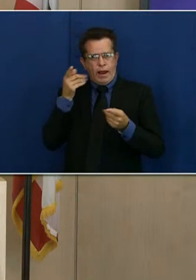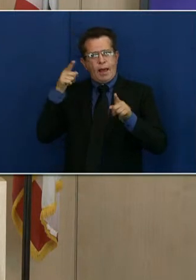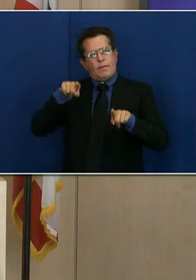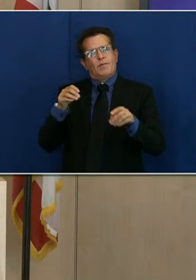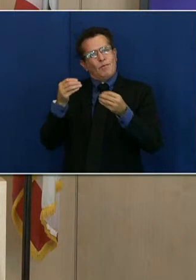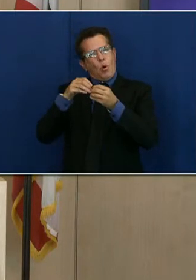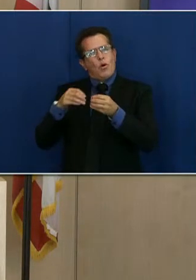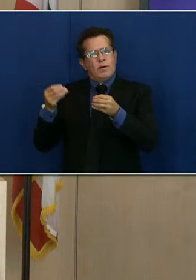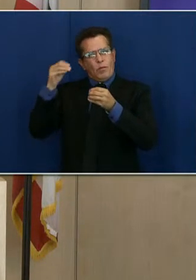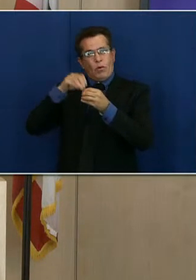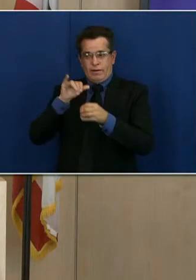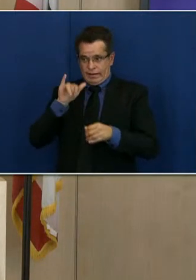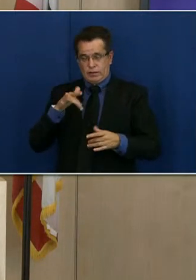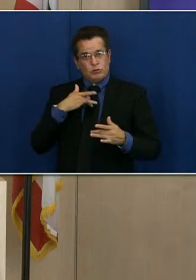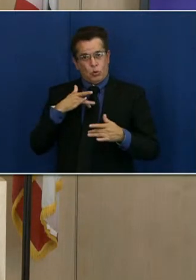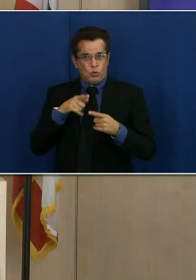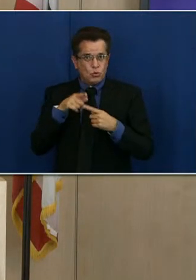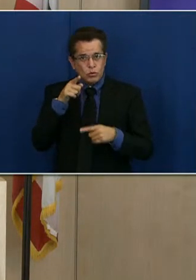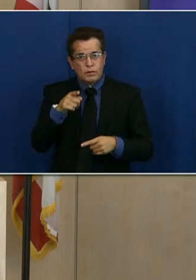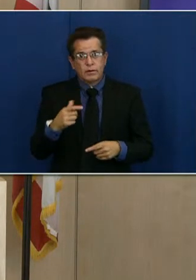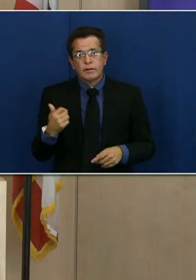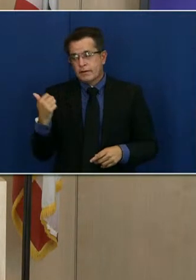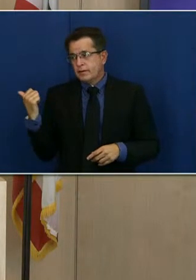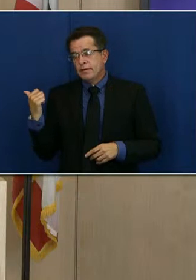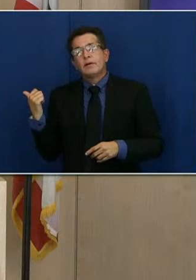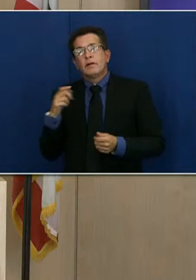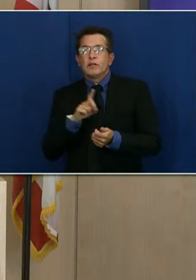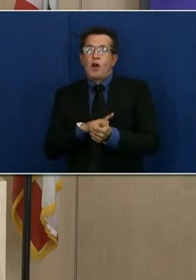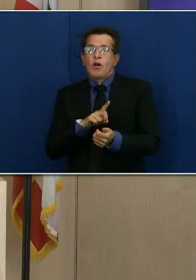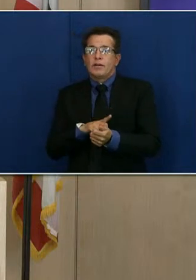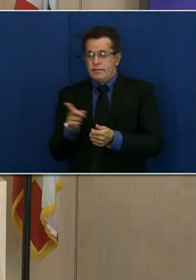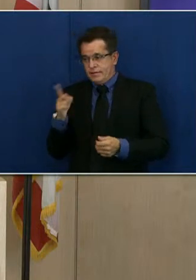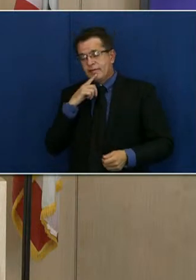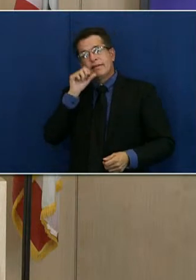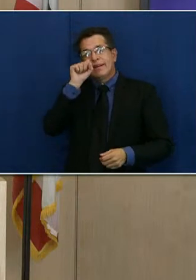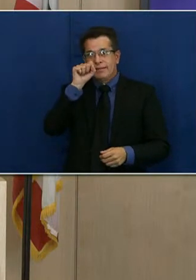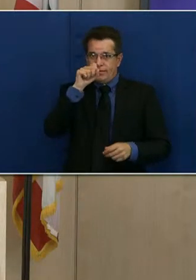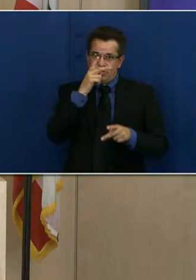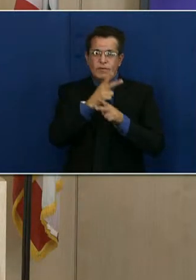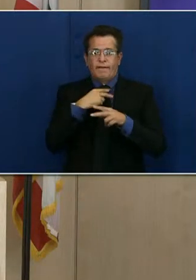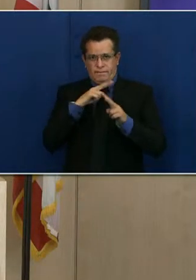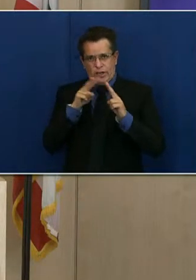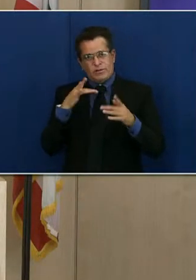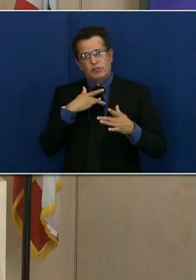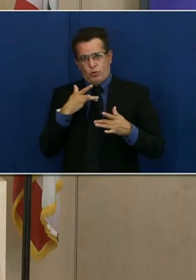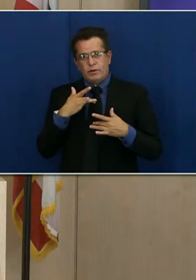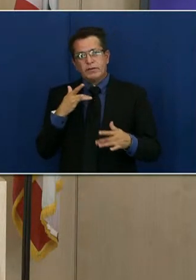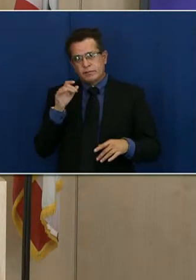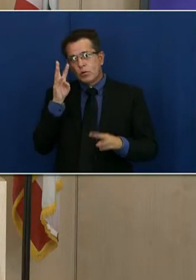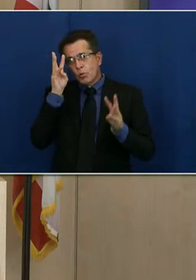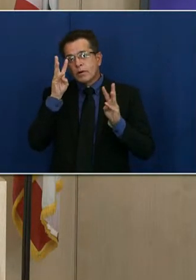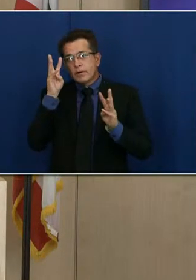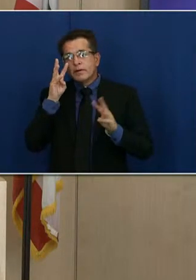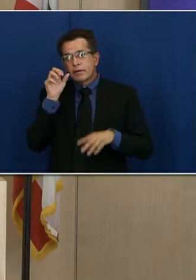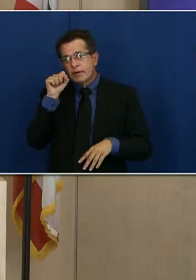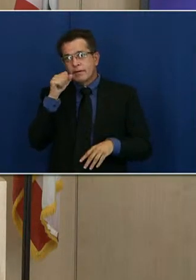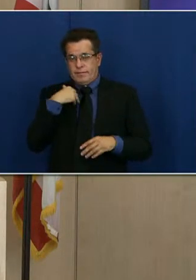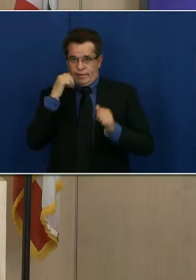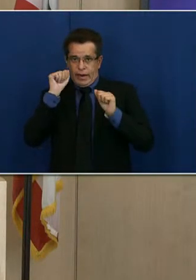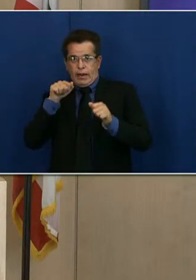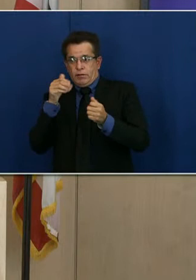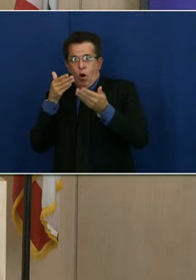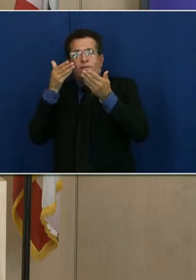often, so that's got to be a concern. As I stated, Artie, yes, we are very concerned. We can tell people what